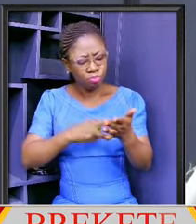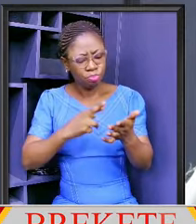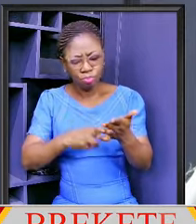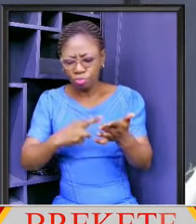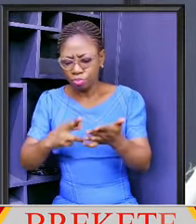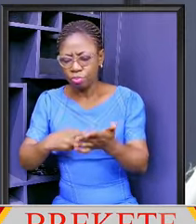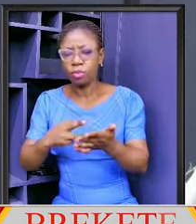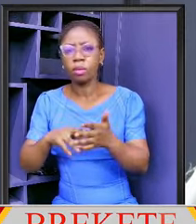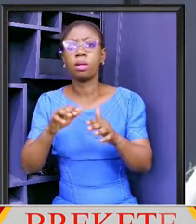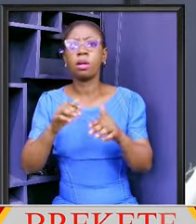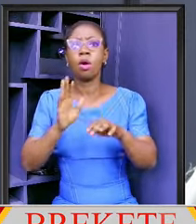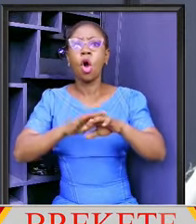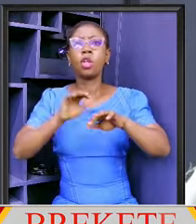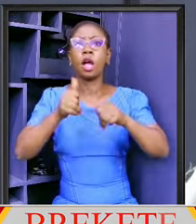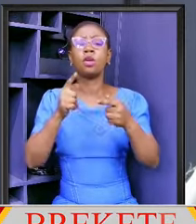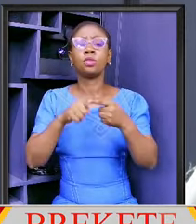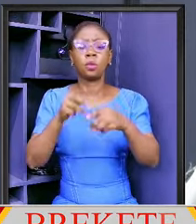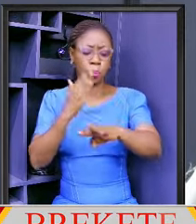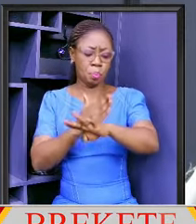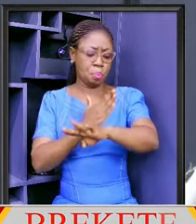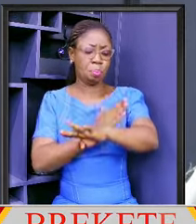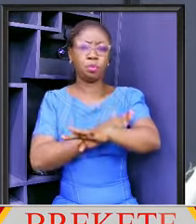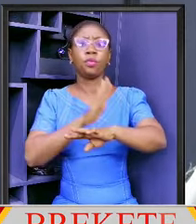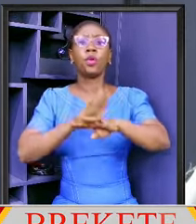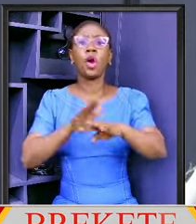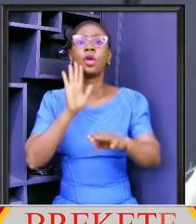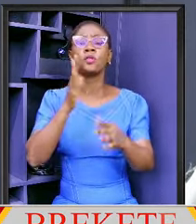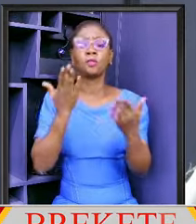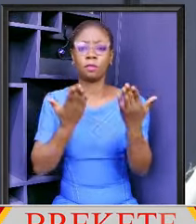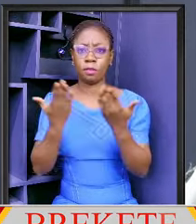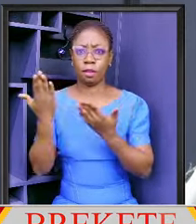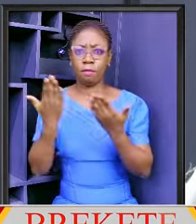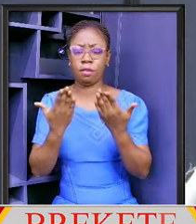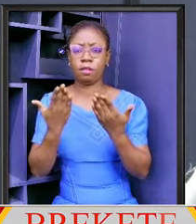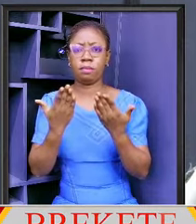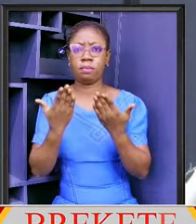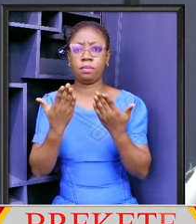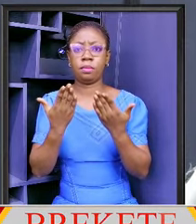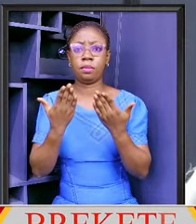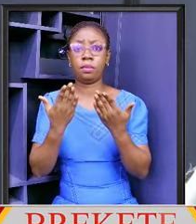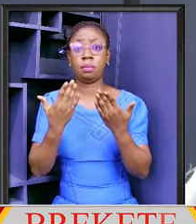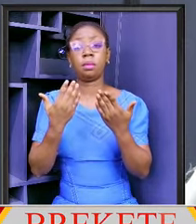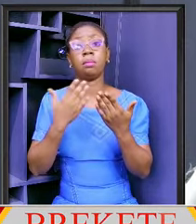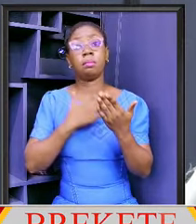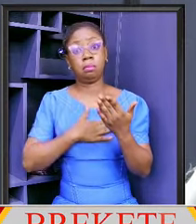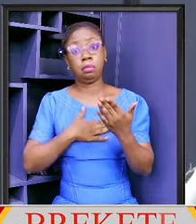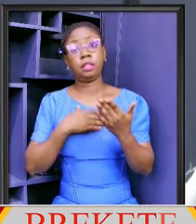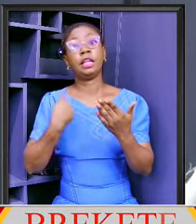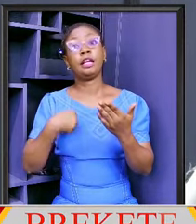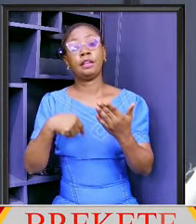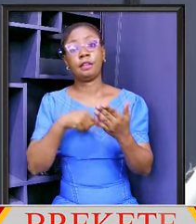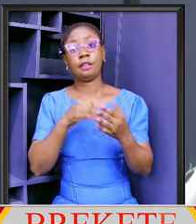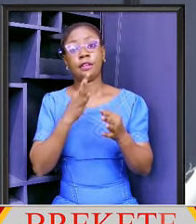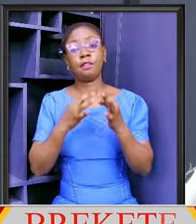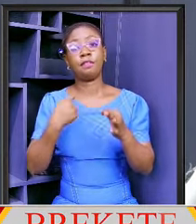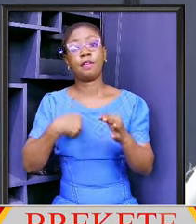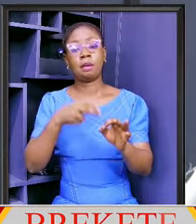So, anyone who I sack, you will get sympathy, employ the person.